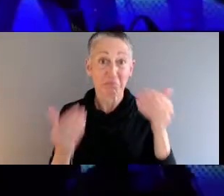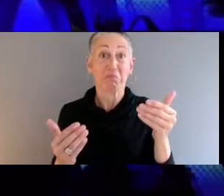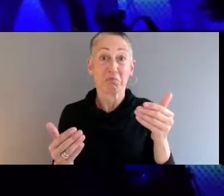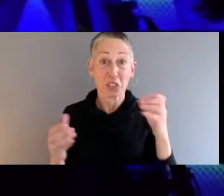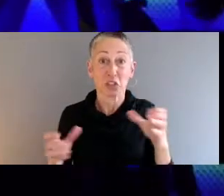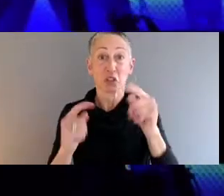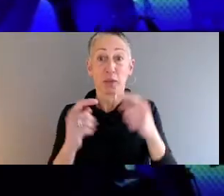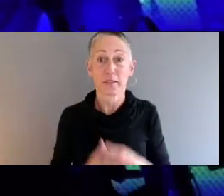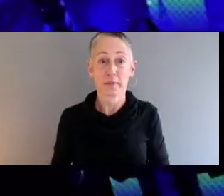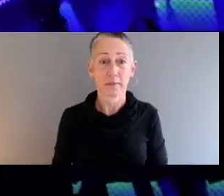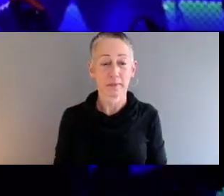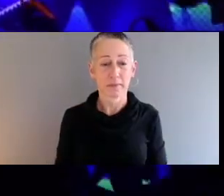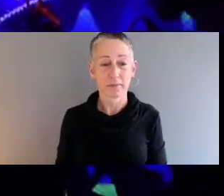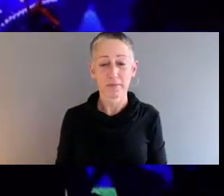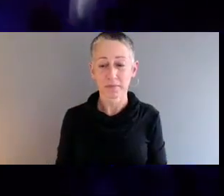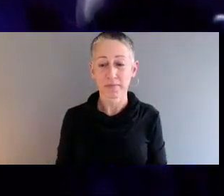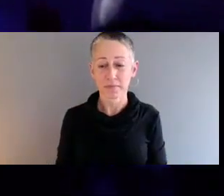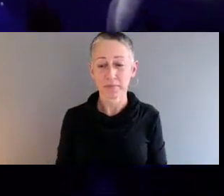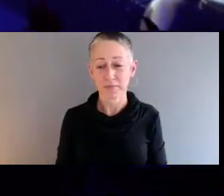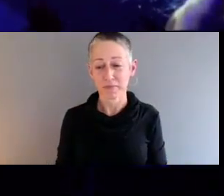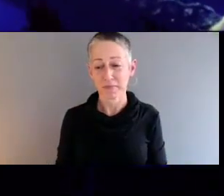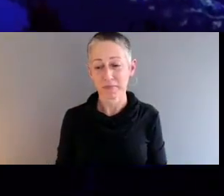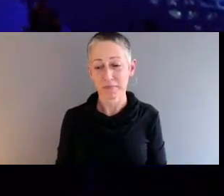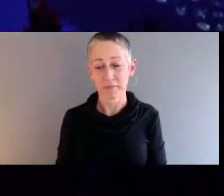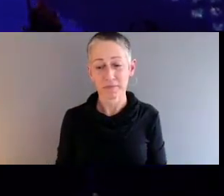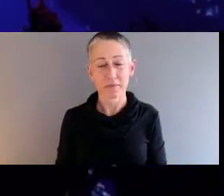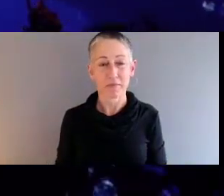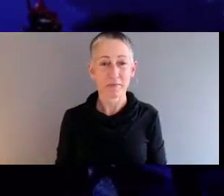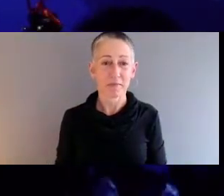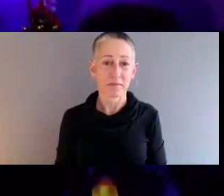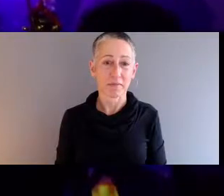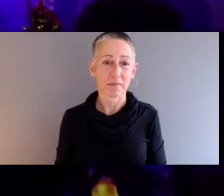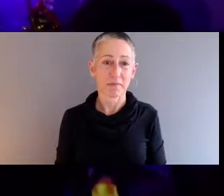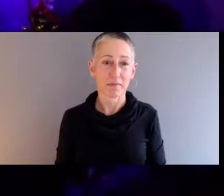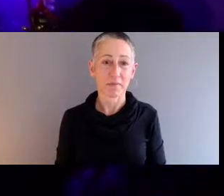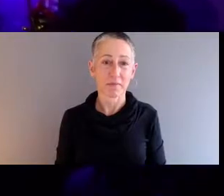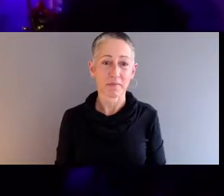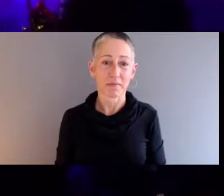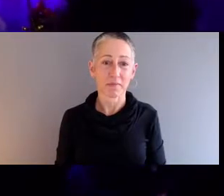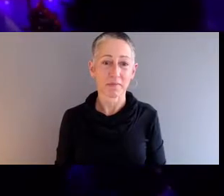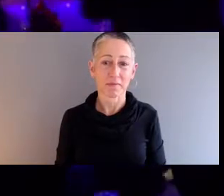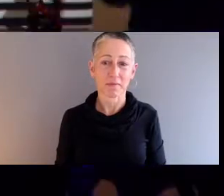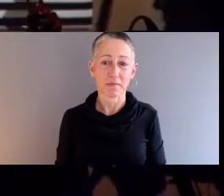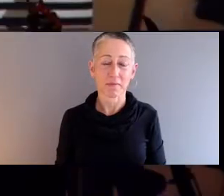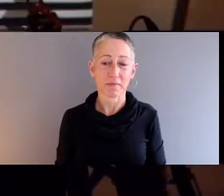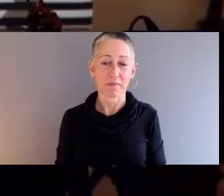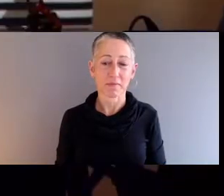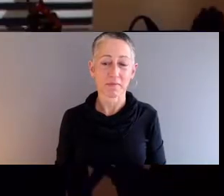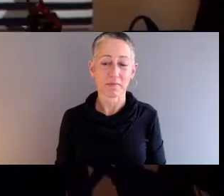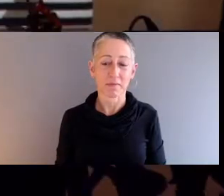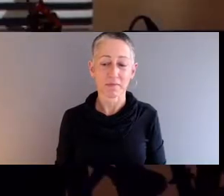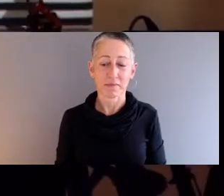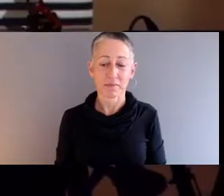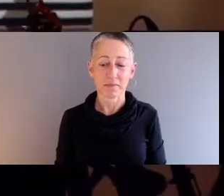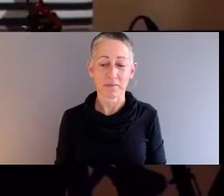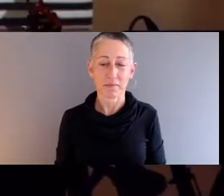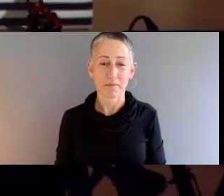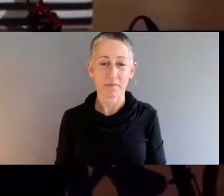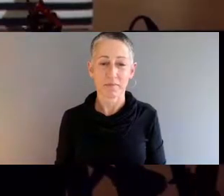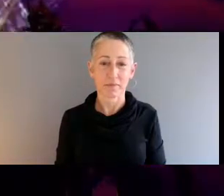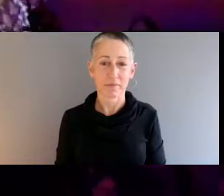the ethos of the show and yeah. what we wanted to do with it and some, like, yeah. And so yeah, she was absolutely the